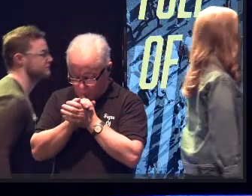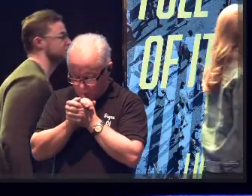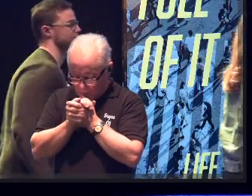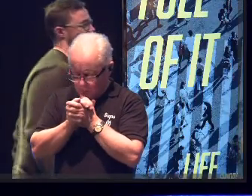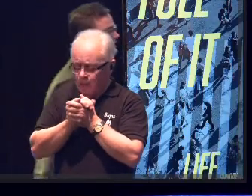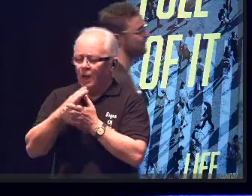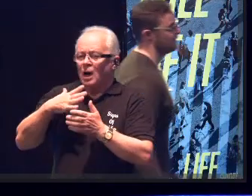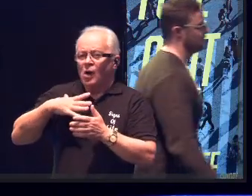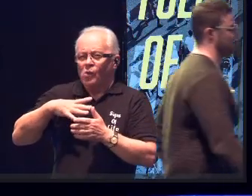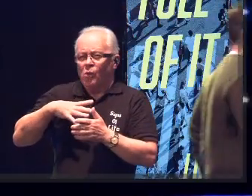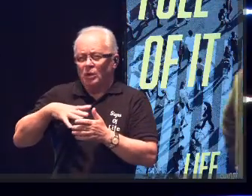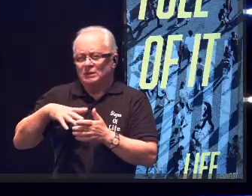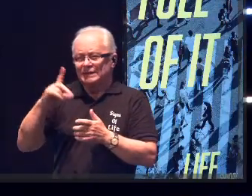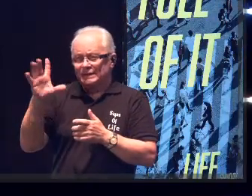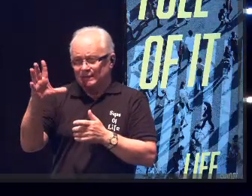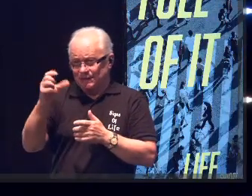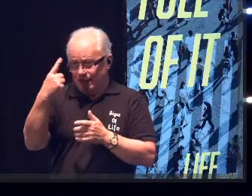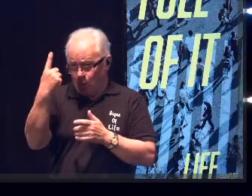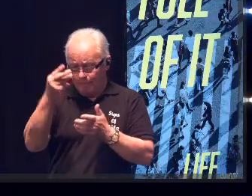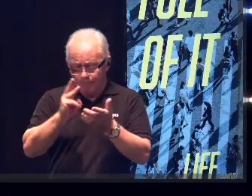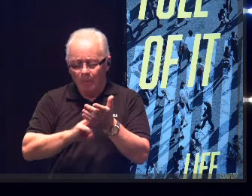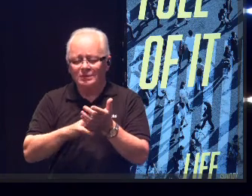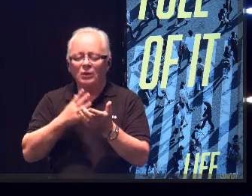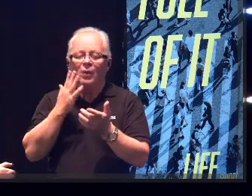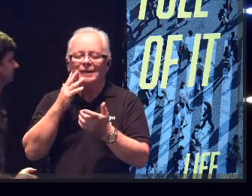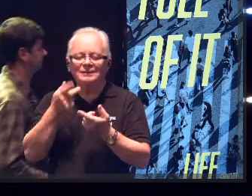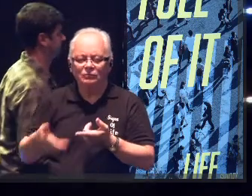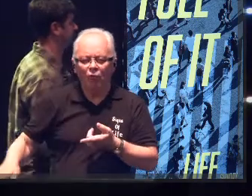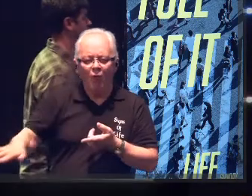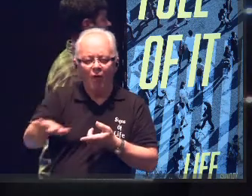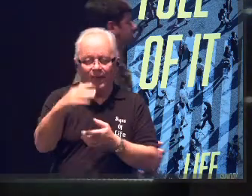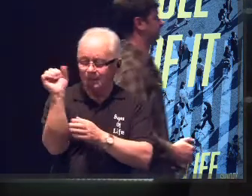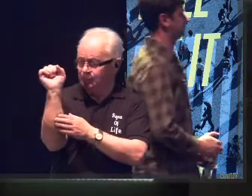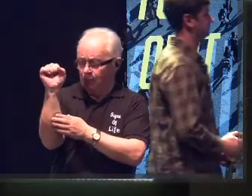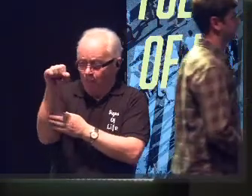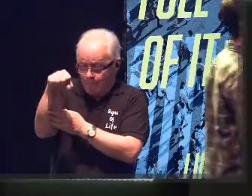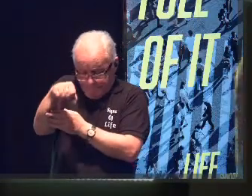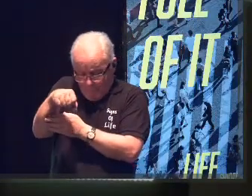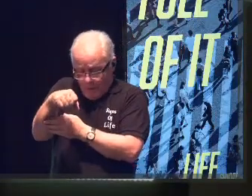And I want to just take a moment while everyone's head is bowed